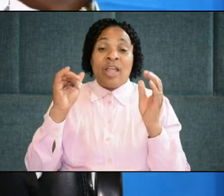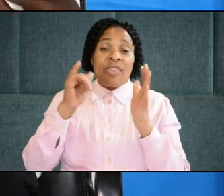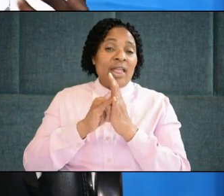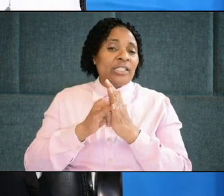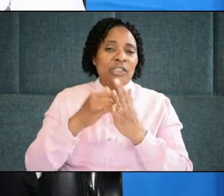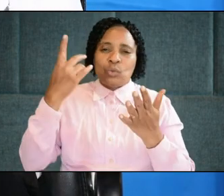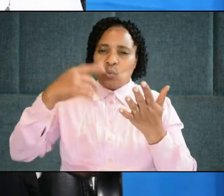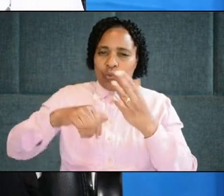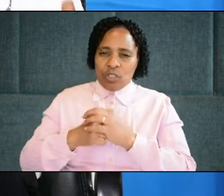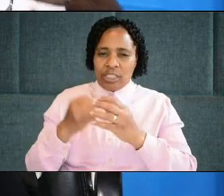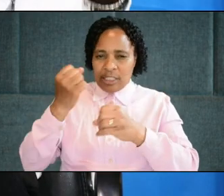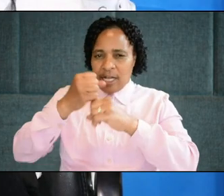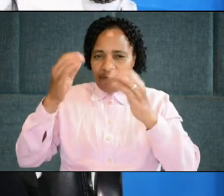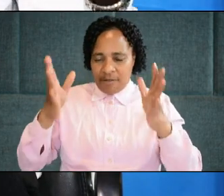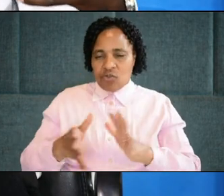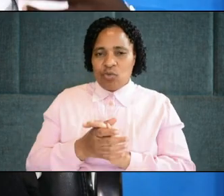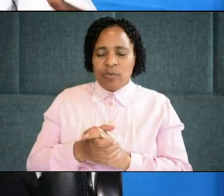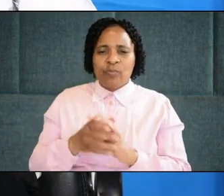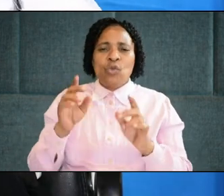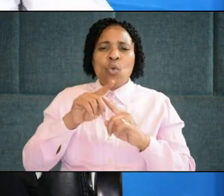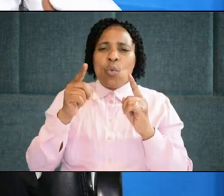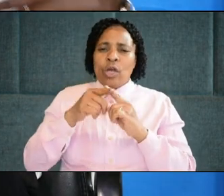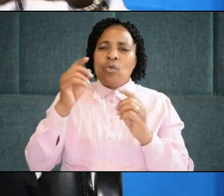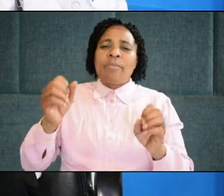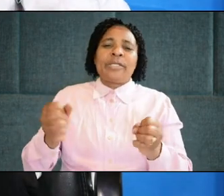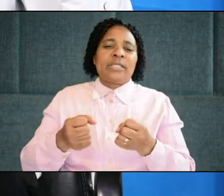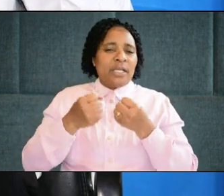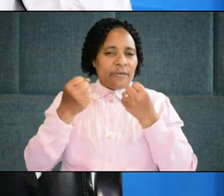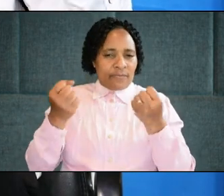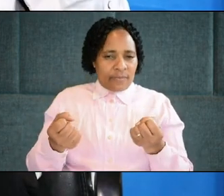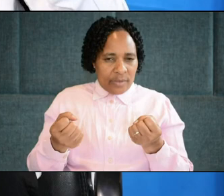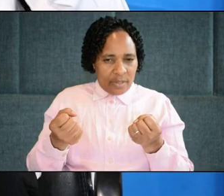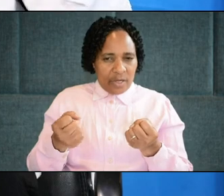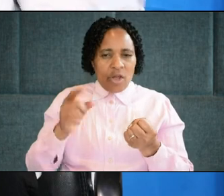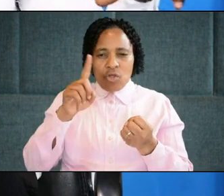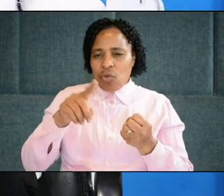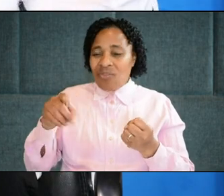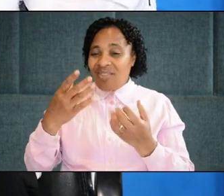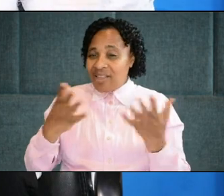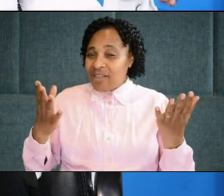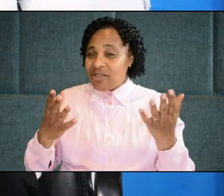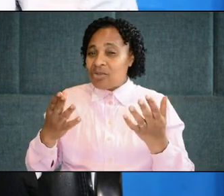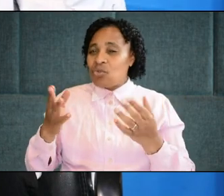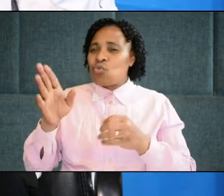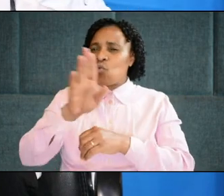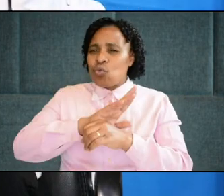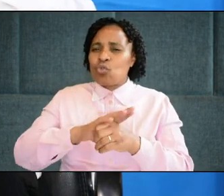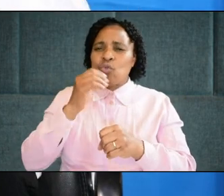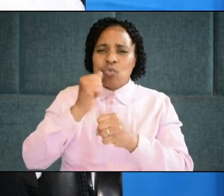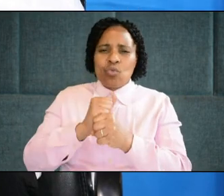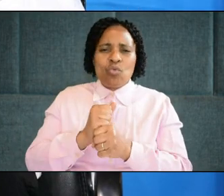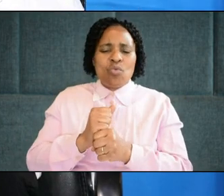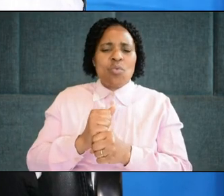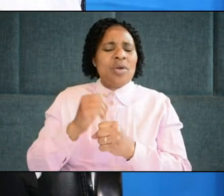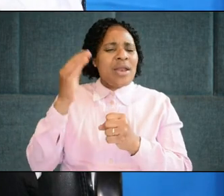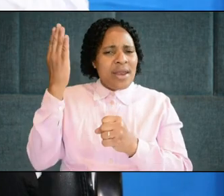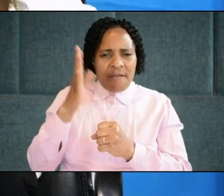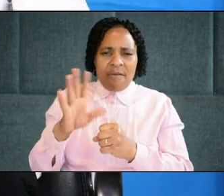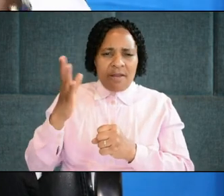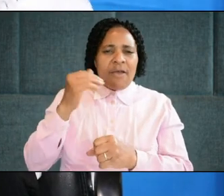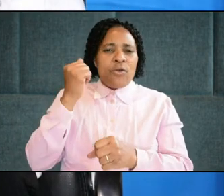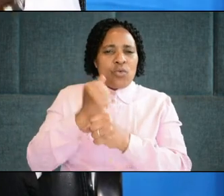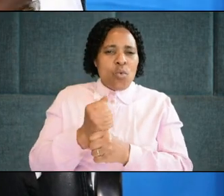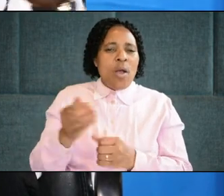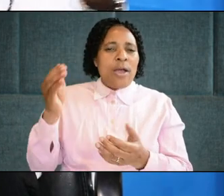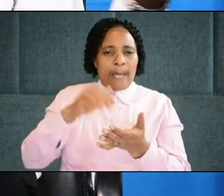what salvation is, that when you have been saved, those things you used to do, you don't do them anymore.